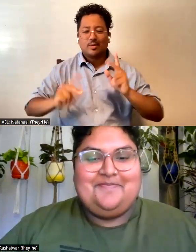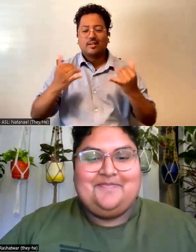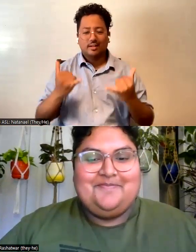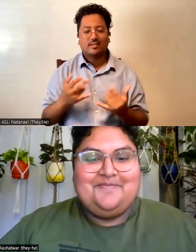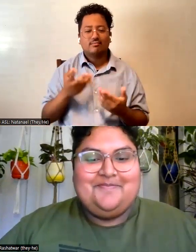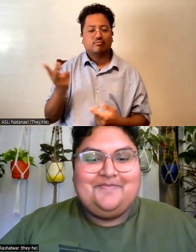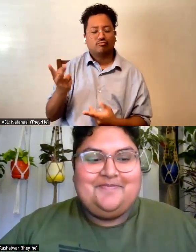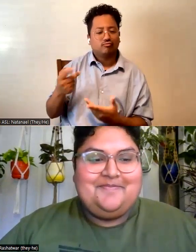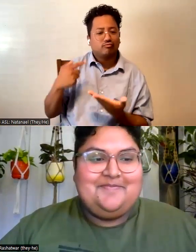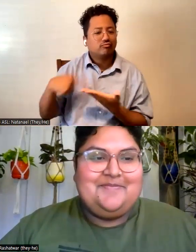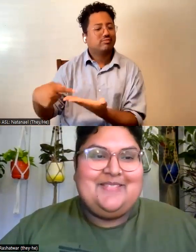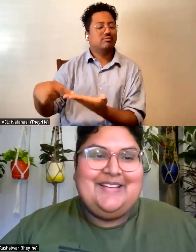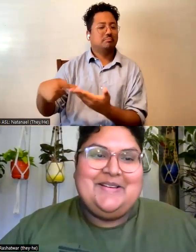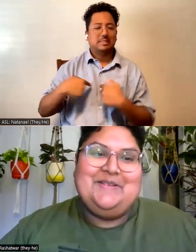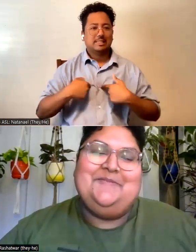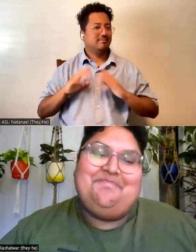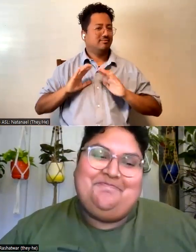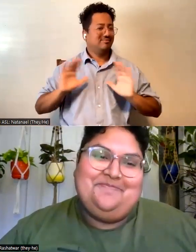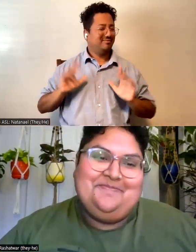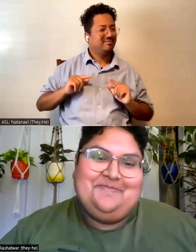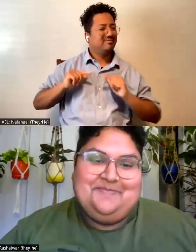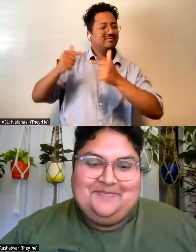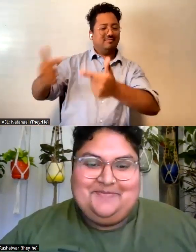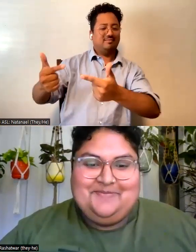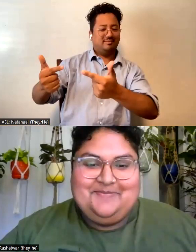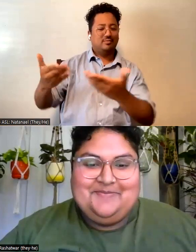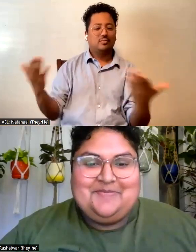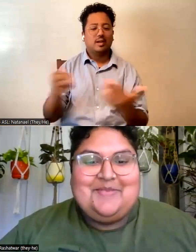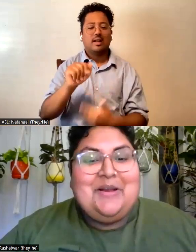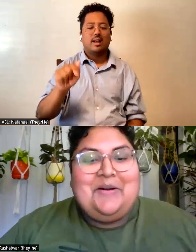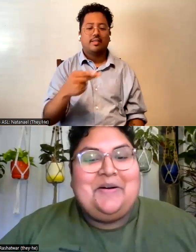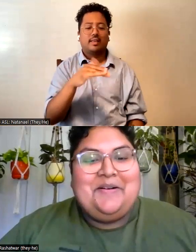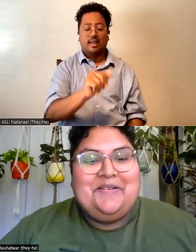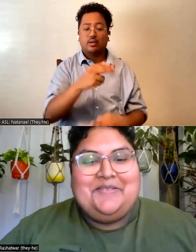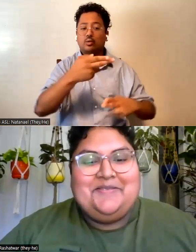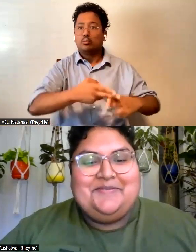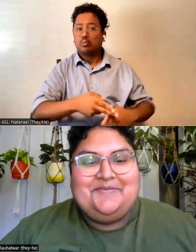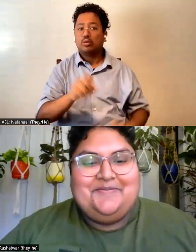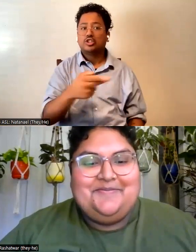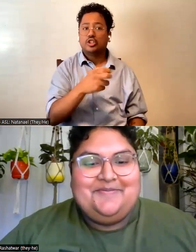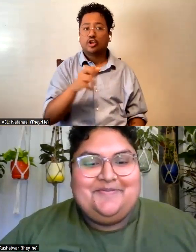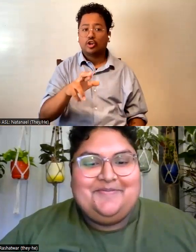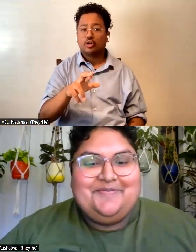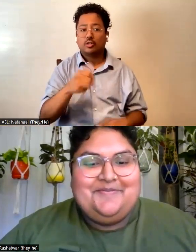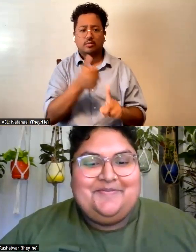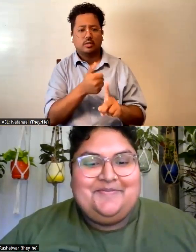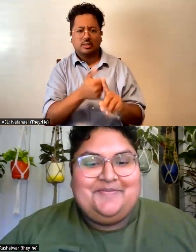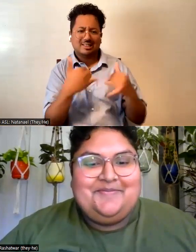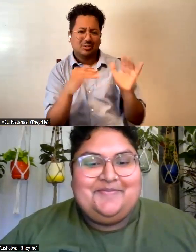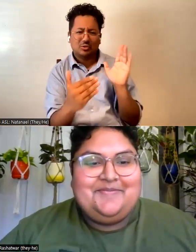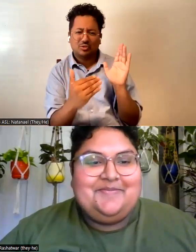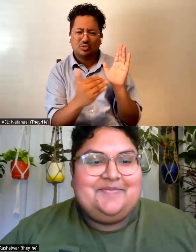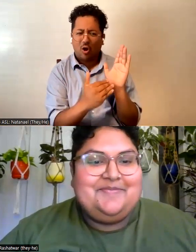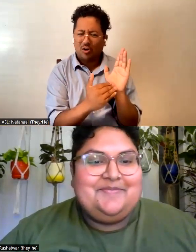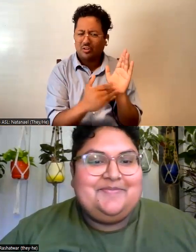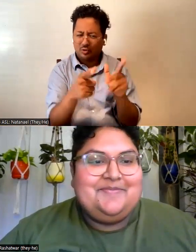them talking instead of me. Athia Choudhury, she, her, is a doctoral candidate. Do we still call you a candidate when